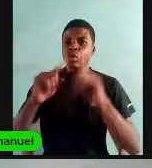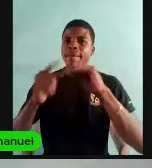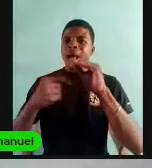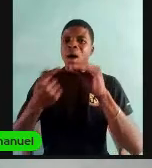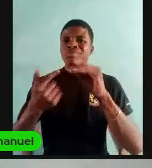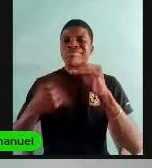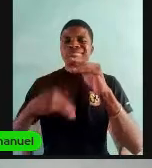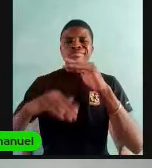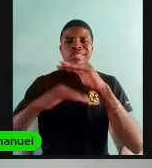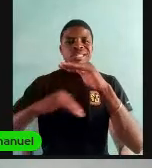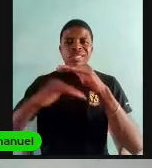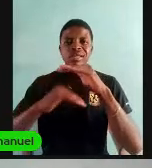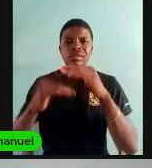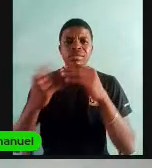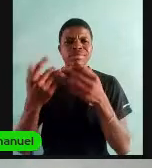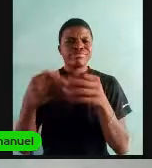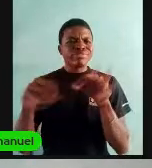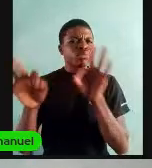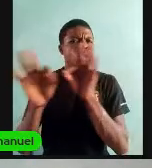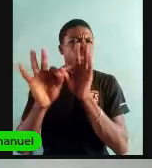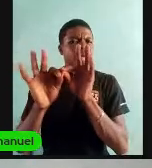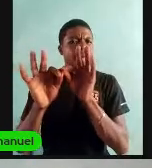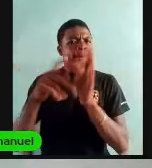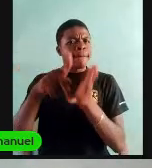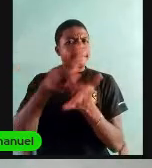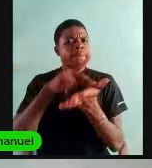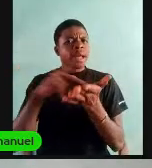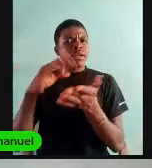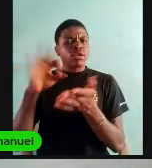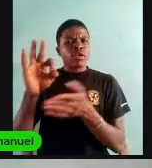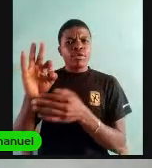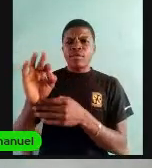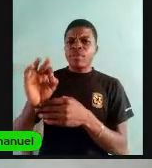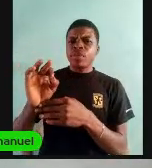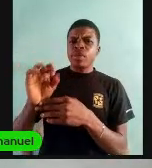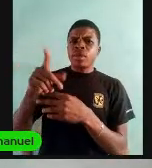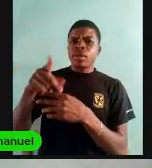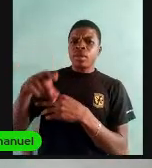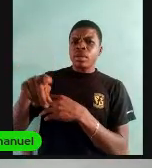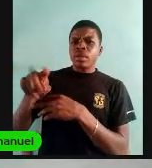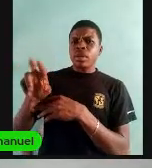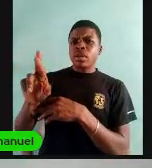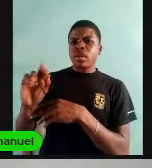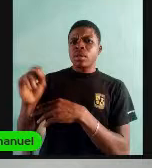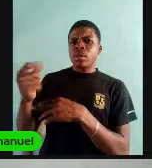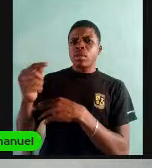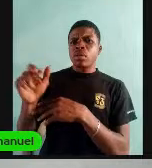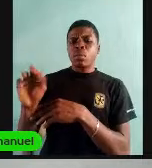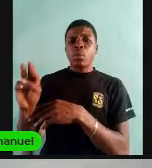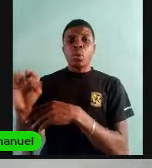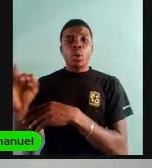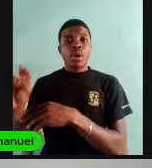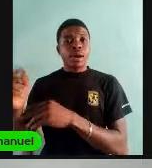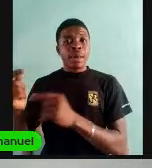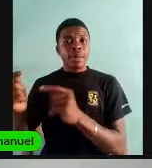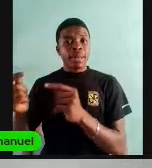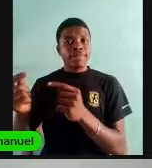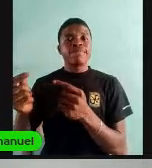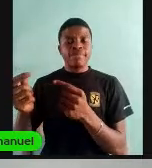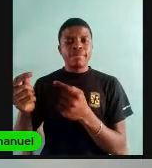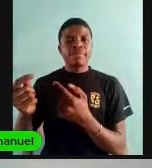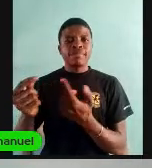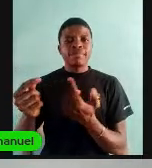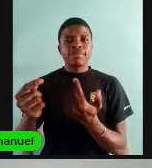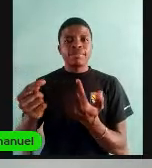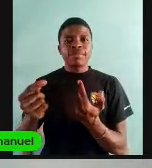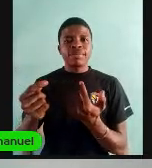variables, conditionals, loops, and what functions. Very very key important stuff. How to store data, manipulate data,